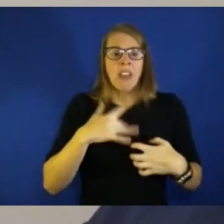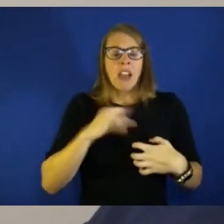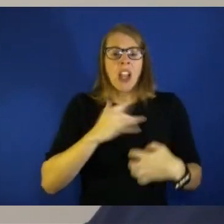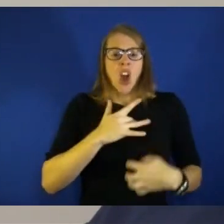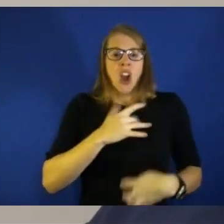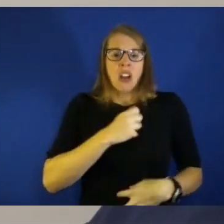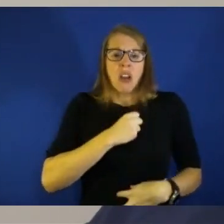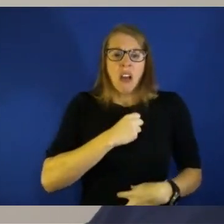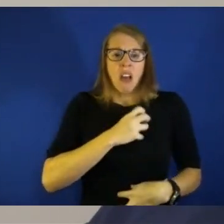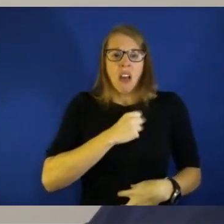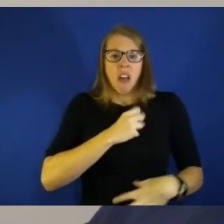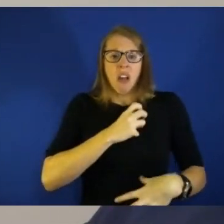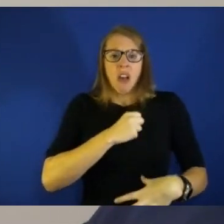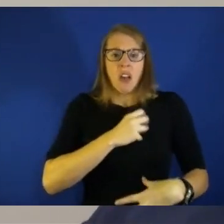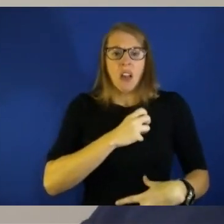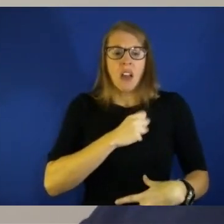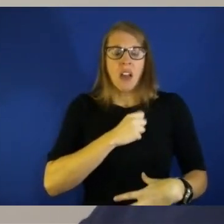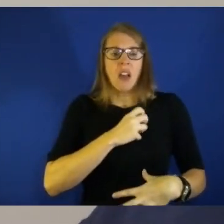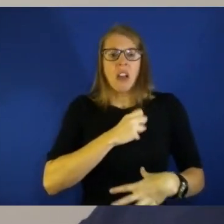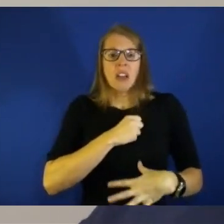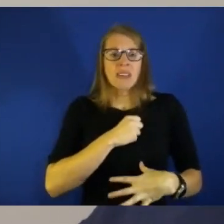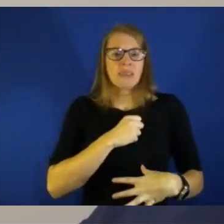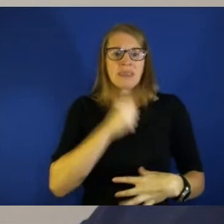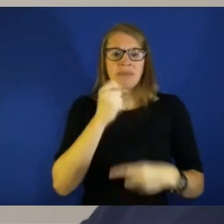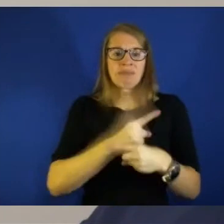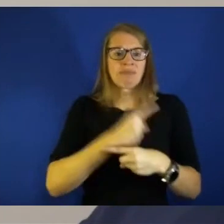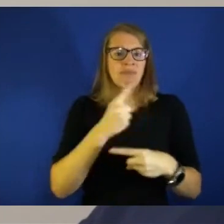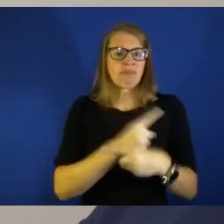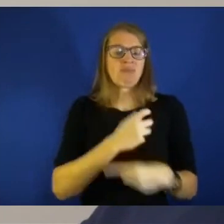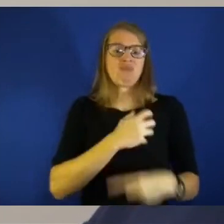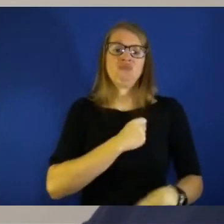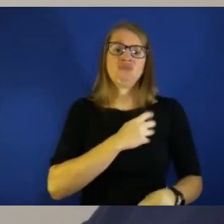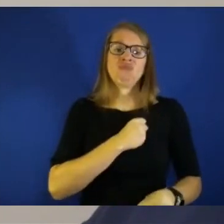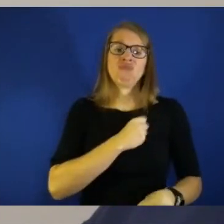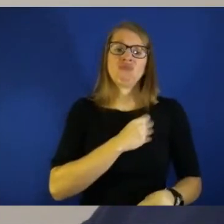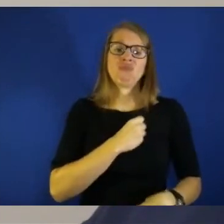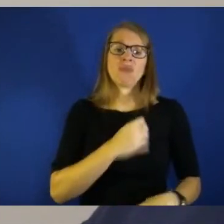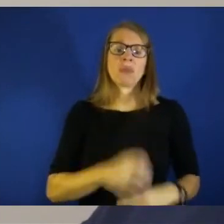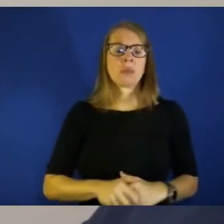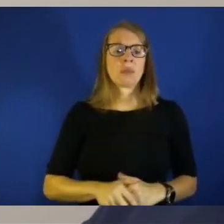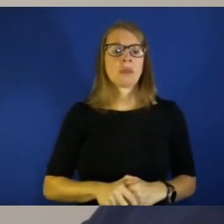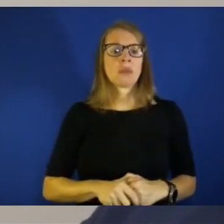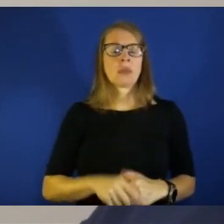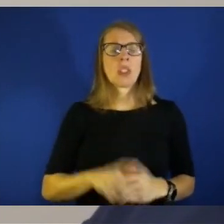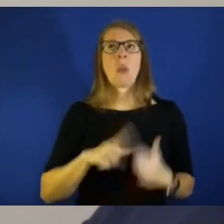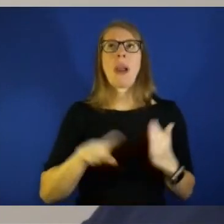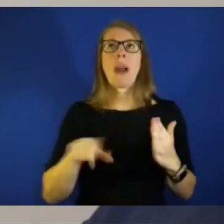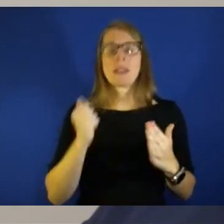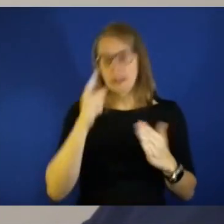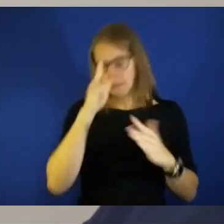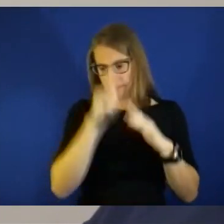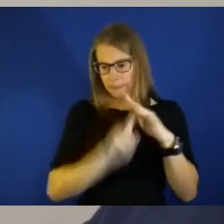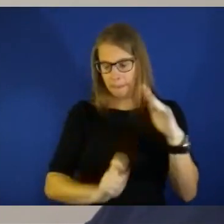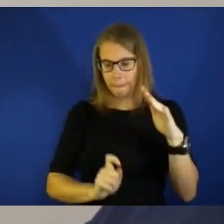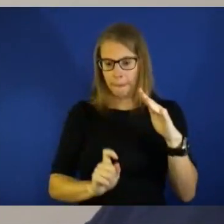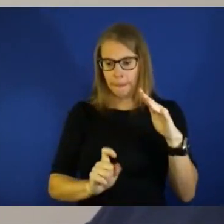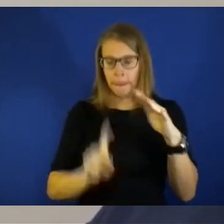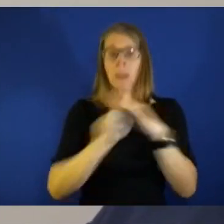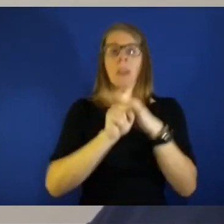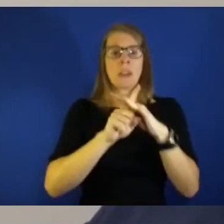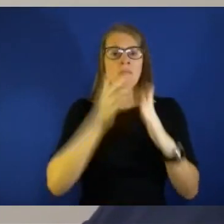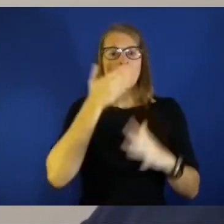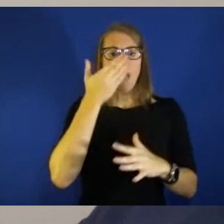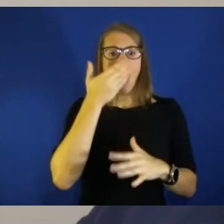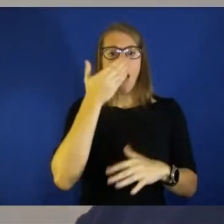trouble beating properly, and what else was there? The smell